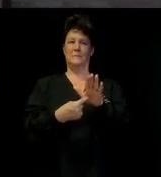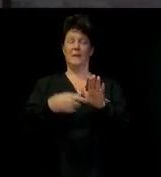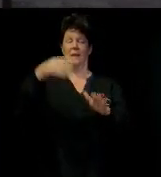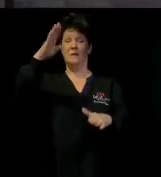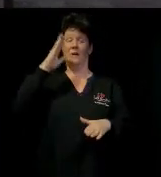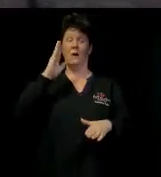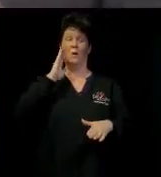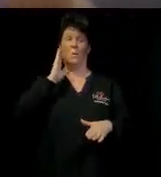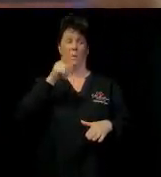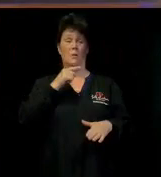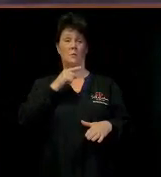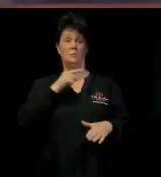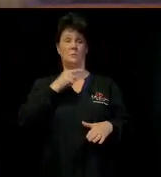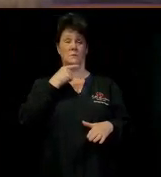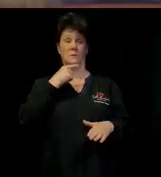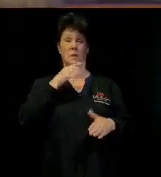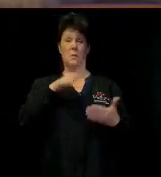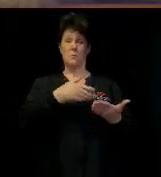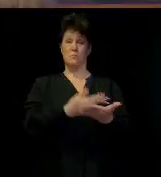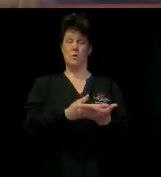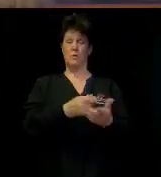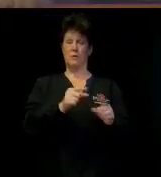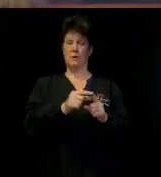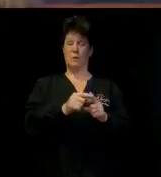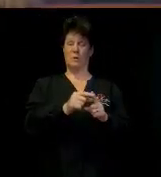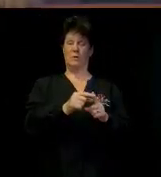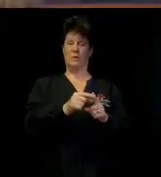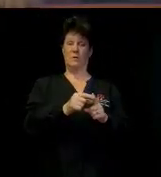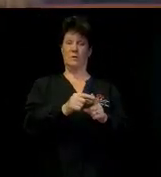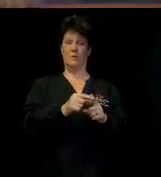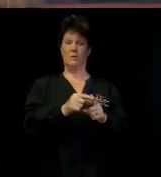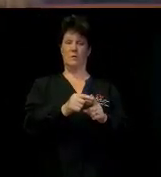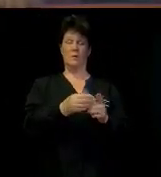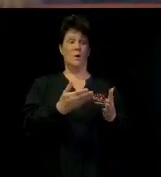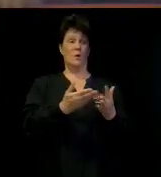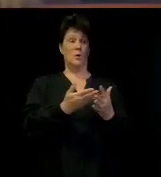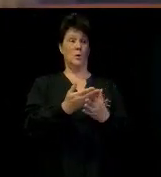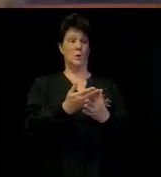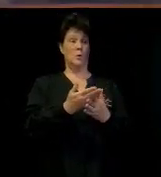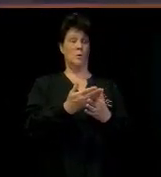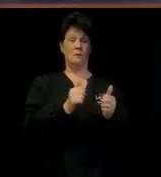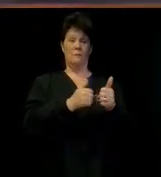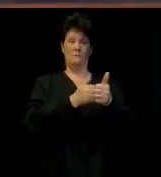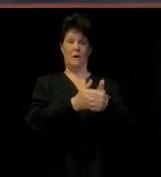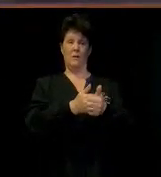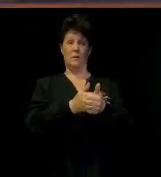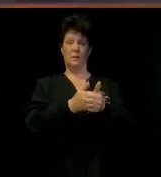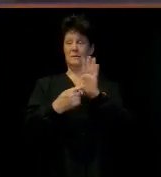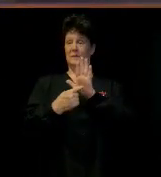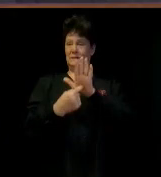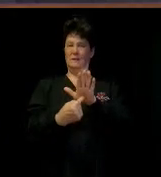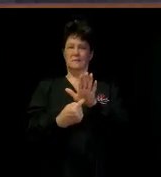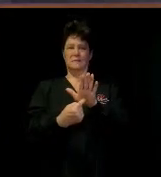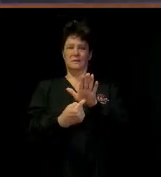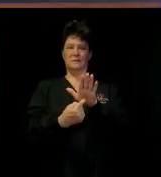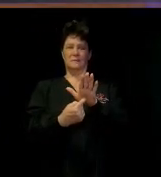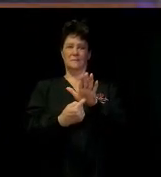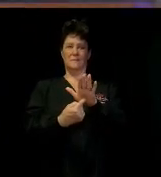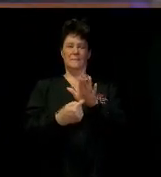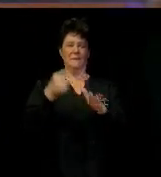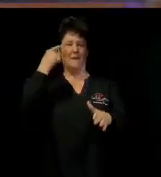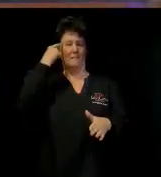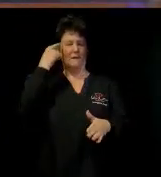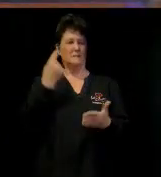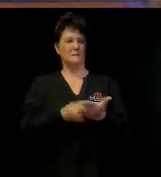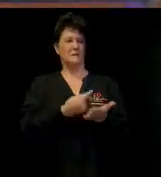with signs following. Not Kyle's going to confirm the word with signs following. He said he's going to do it. Now, I think sometimes we allow